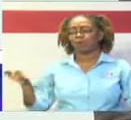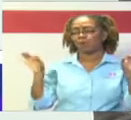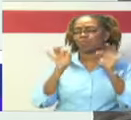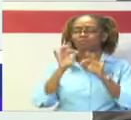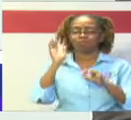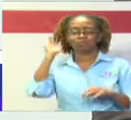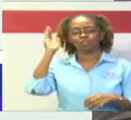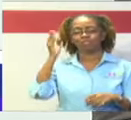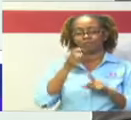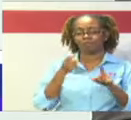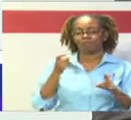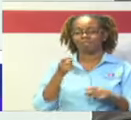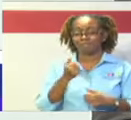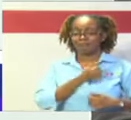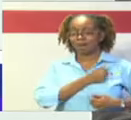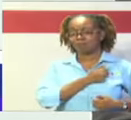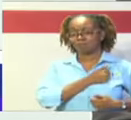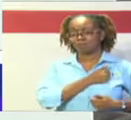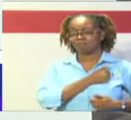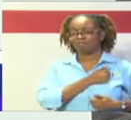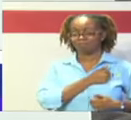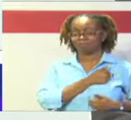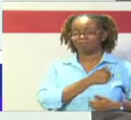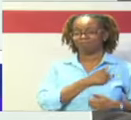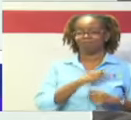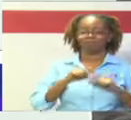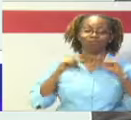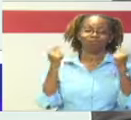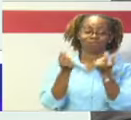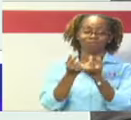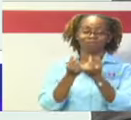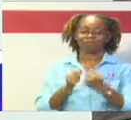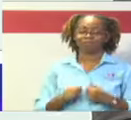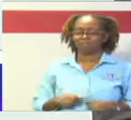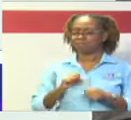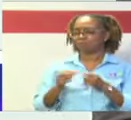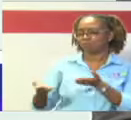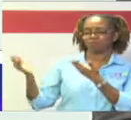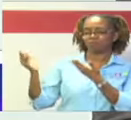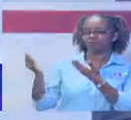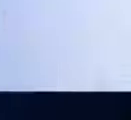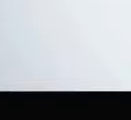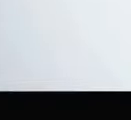Services. So we go straight to the video now.